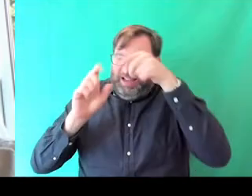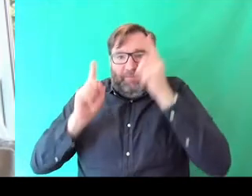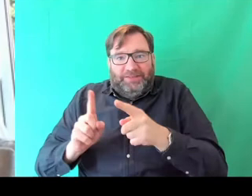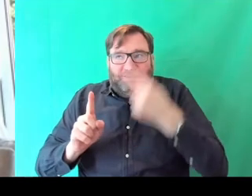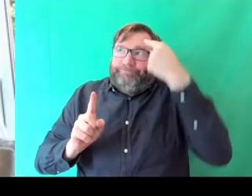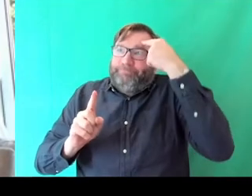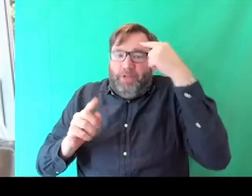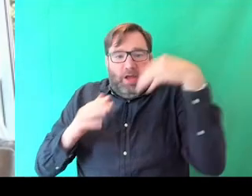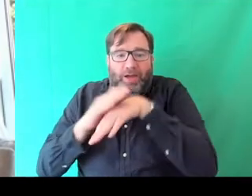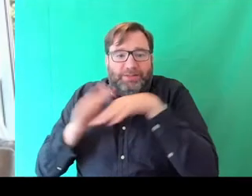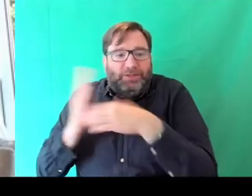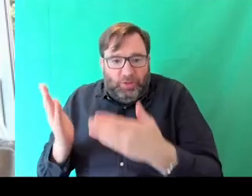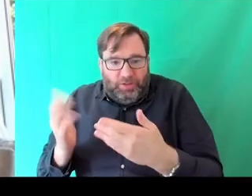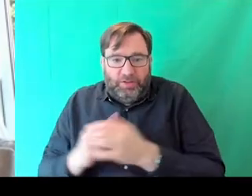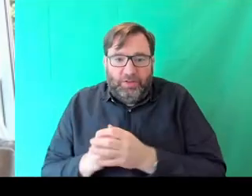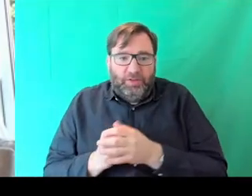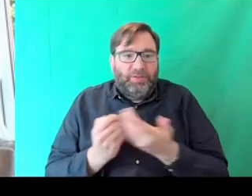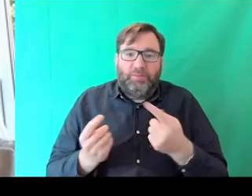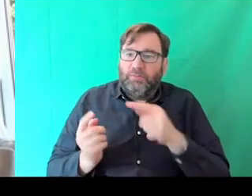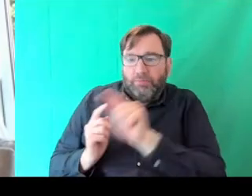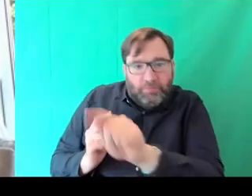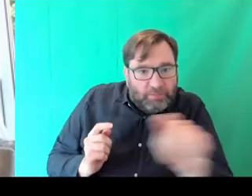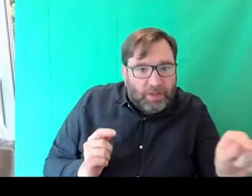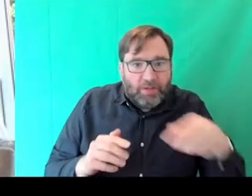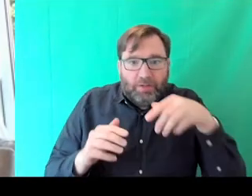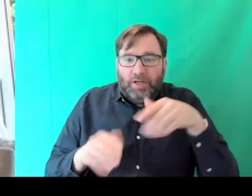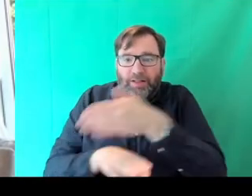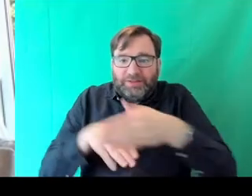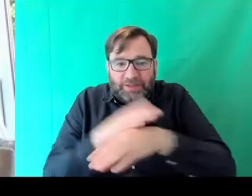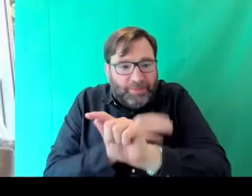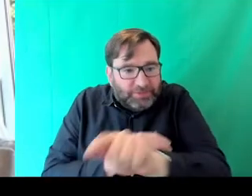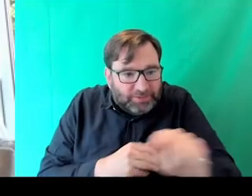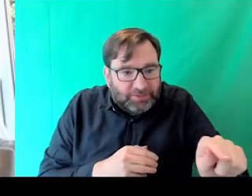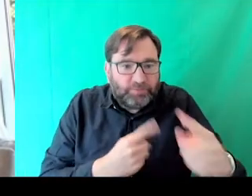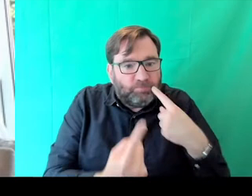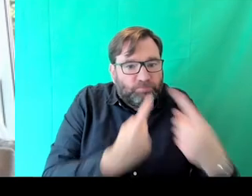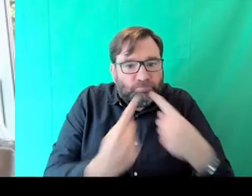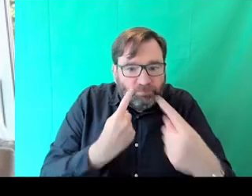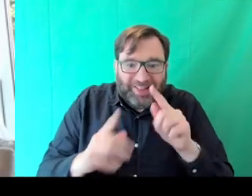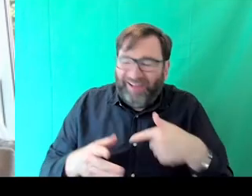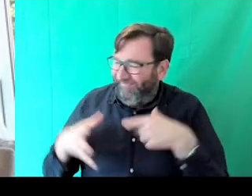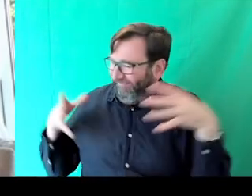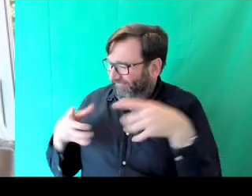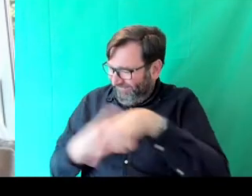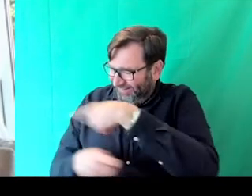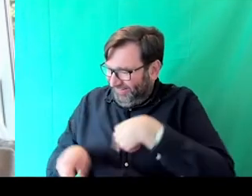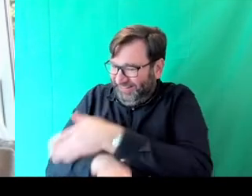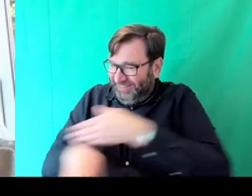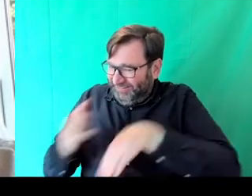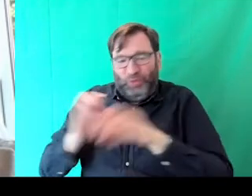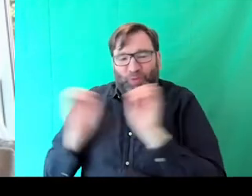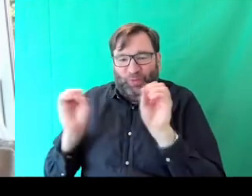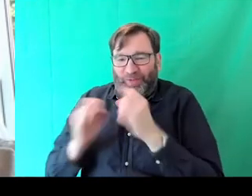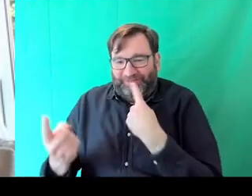community. I think this would work for someone for a wheelchair. Don't think, bring them in, have them in your company, test them, test these things with these